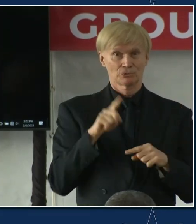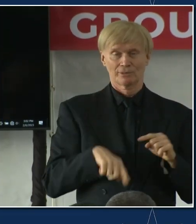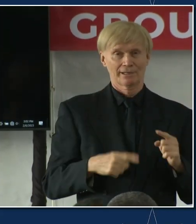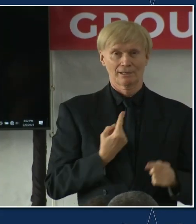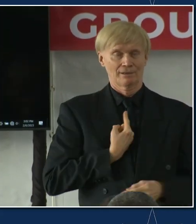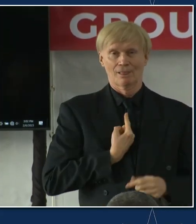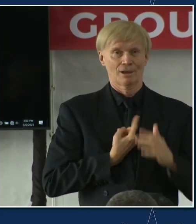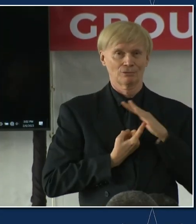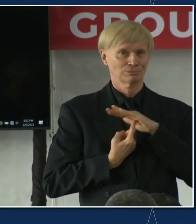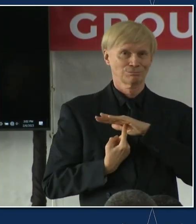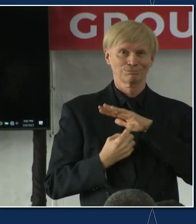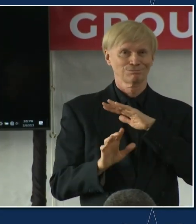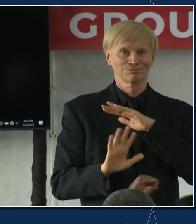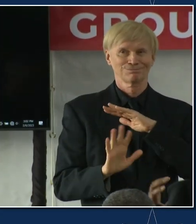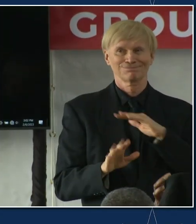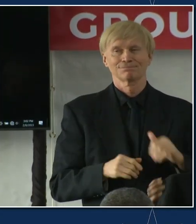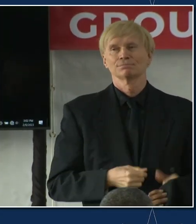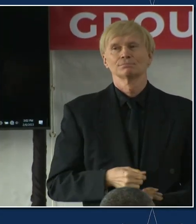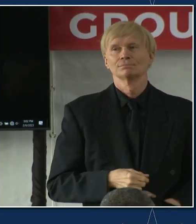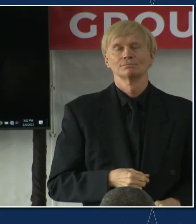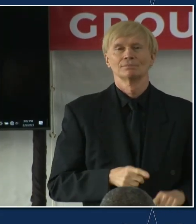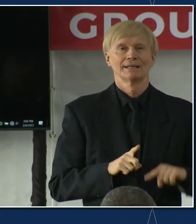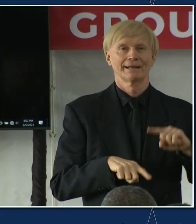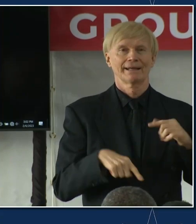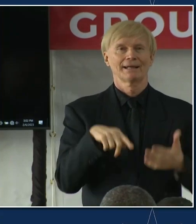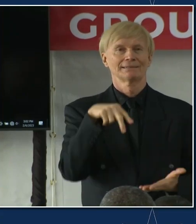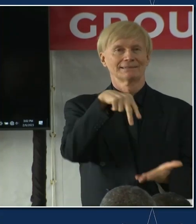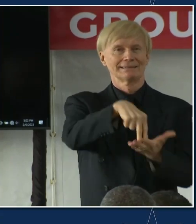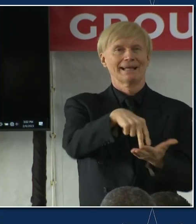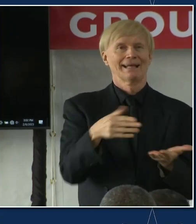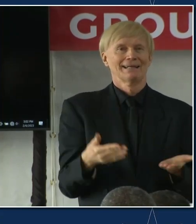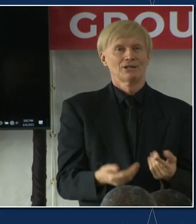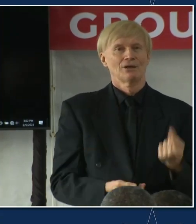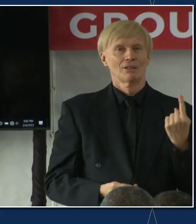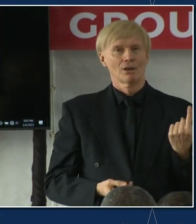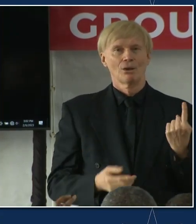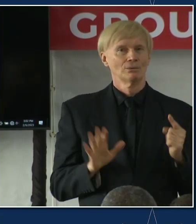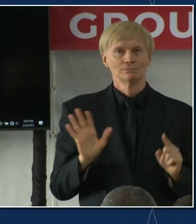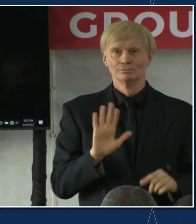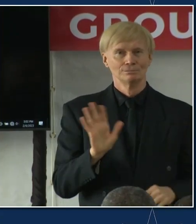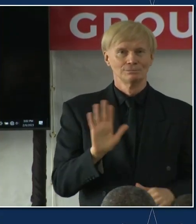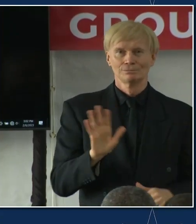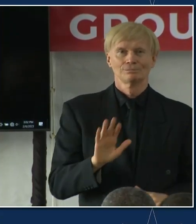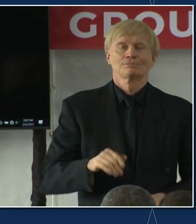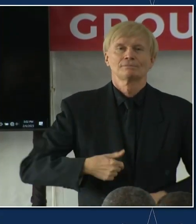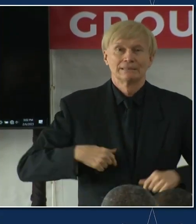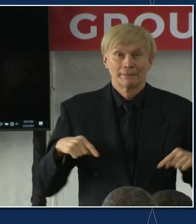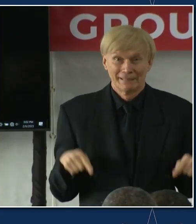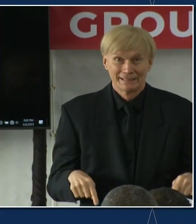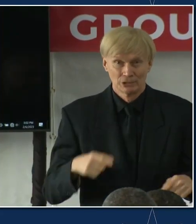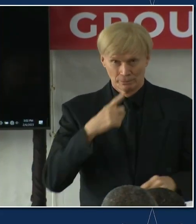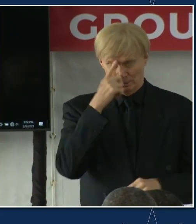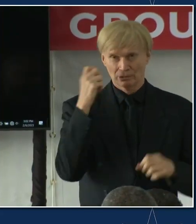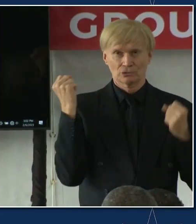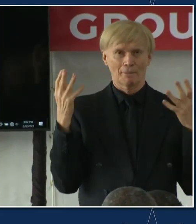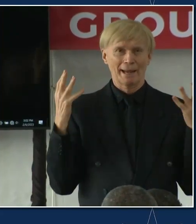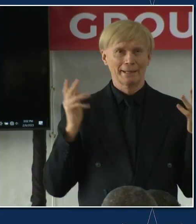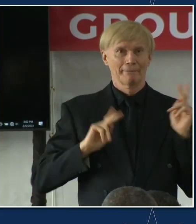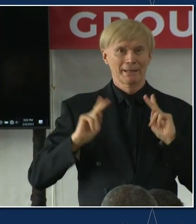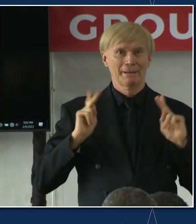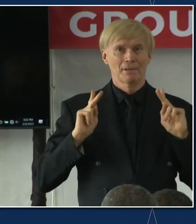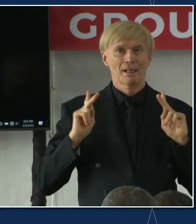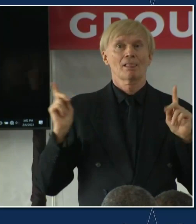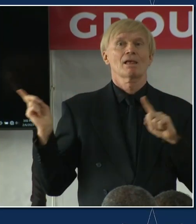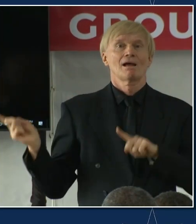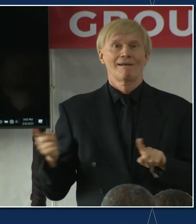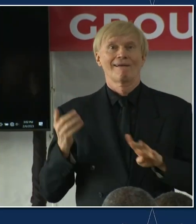alone. I do not stand on this stage by myself. I'm here because of so many people that have